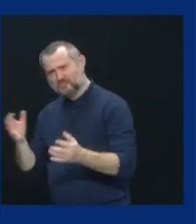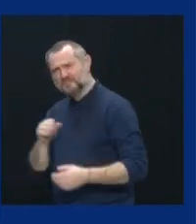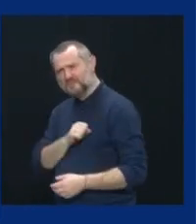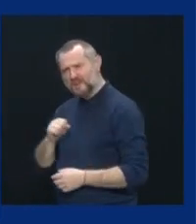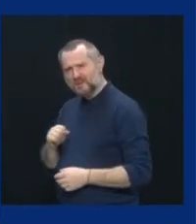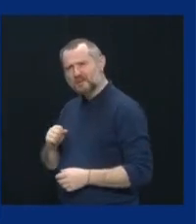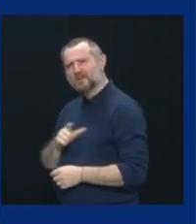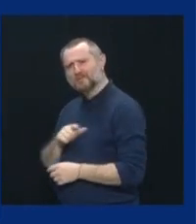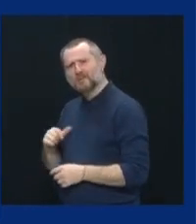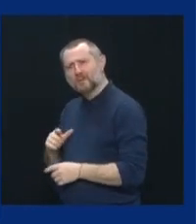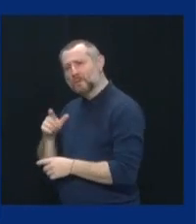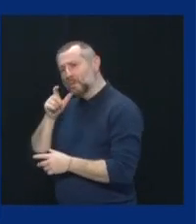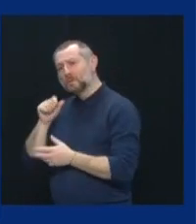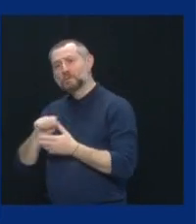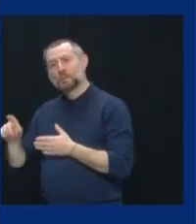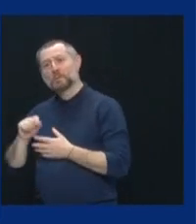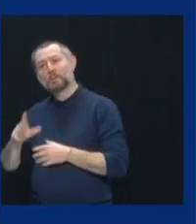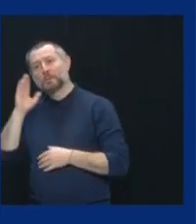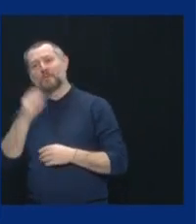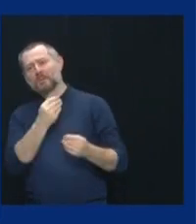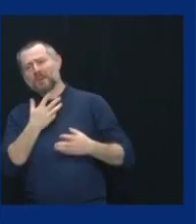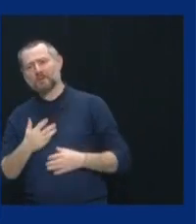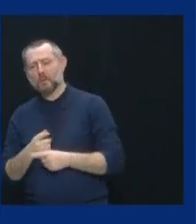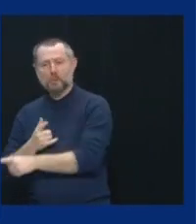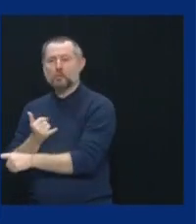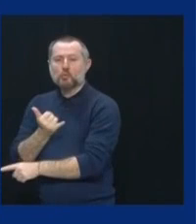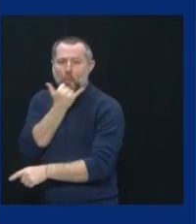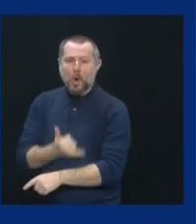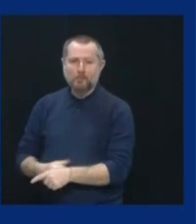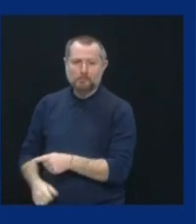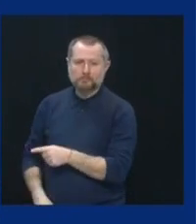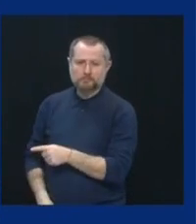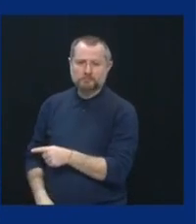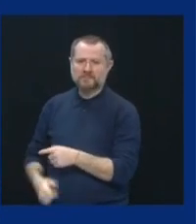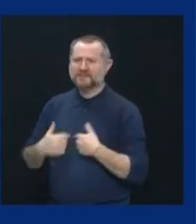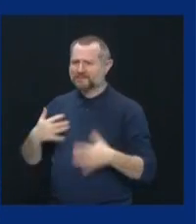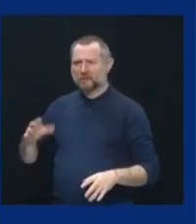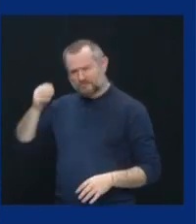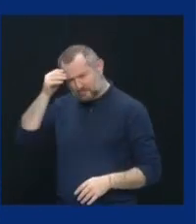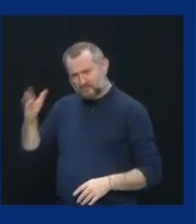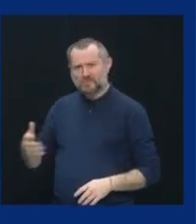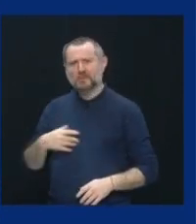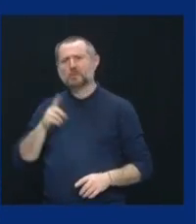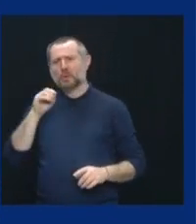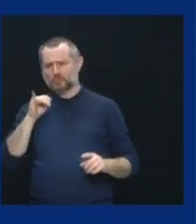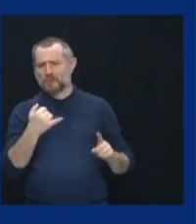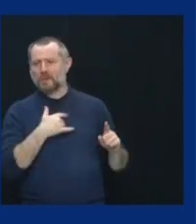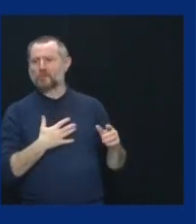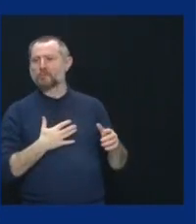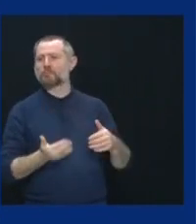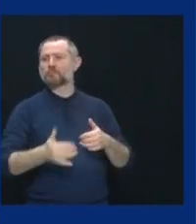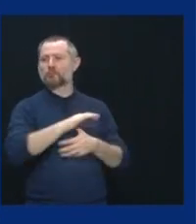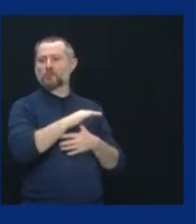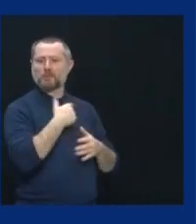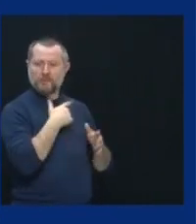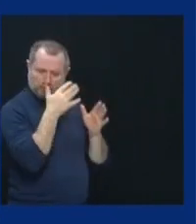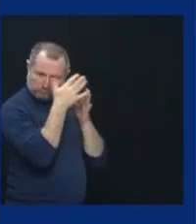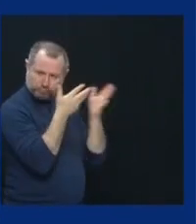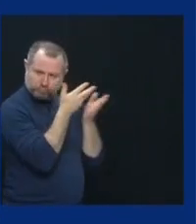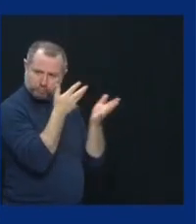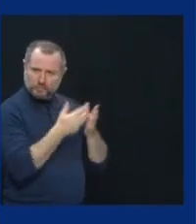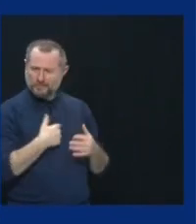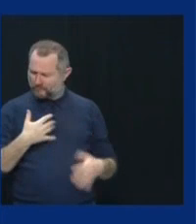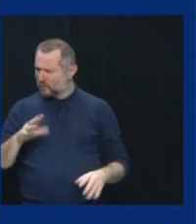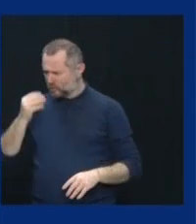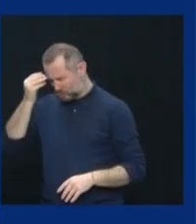wrong. Both houses were told that we had the DOJ request and we were going to give precedent to a DOJ request. They